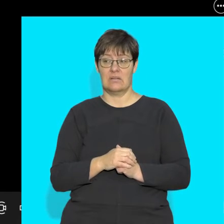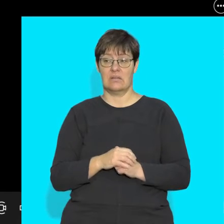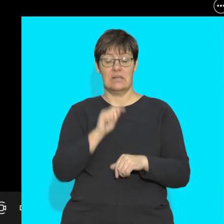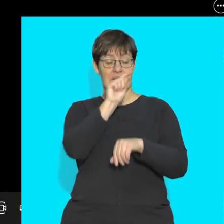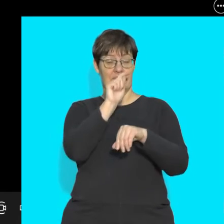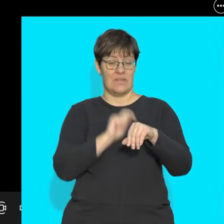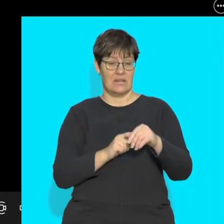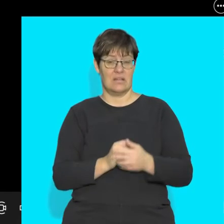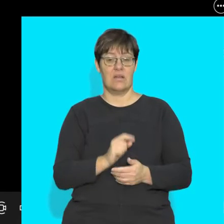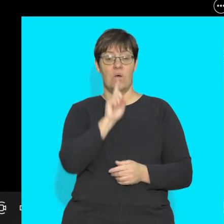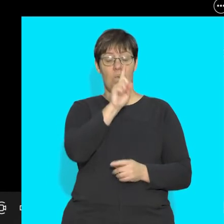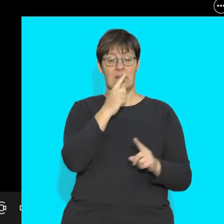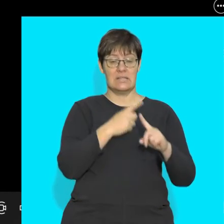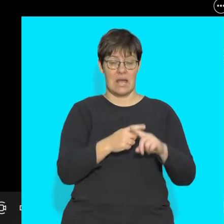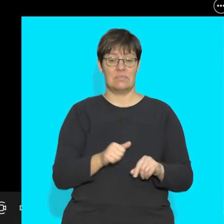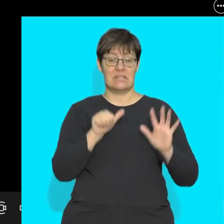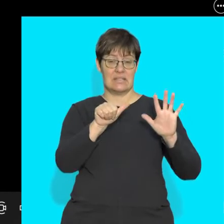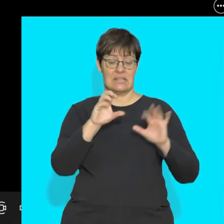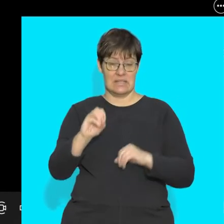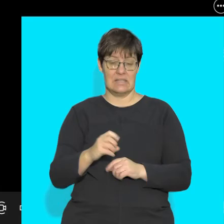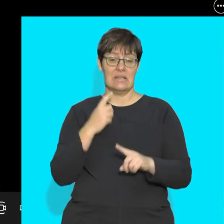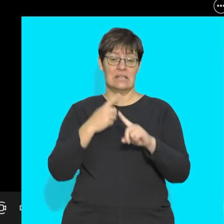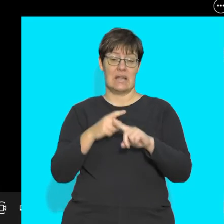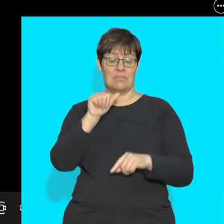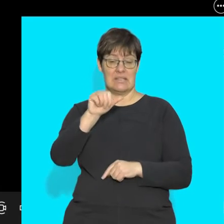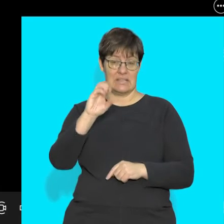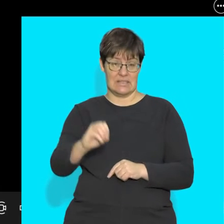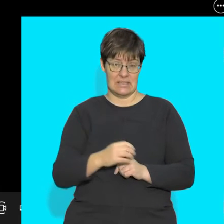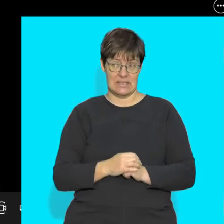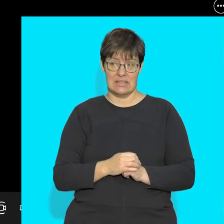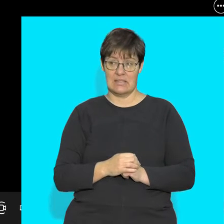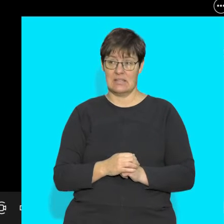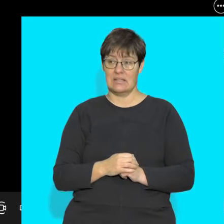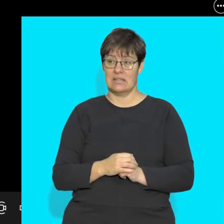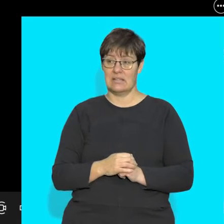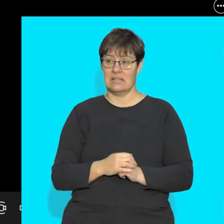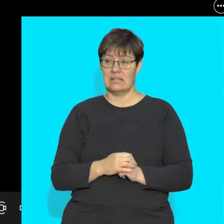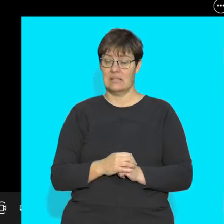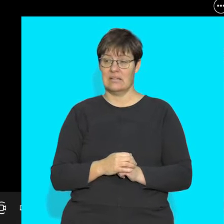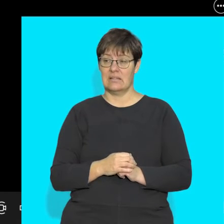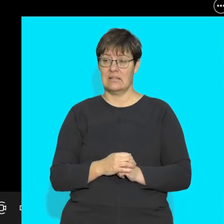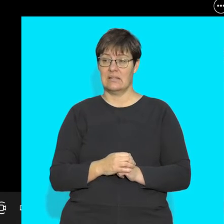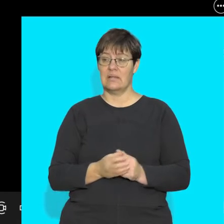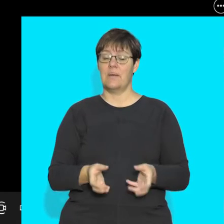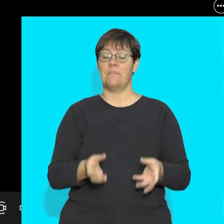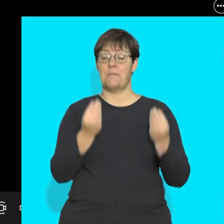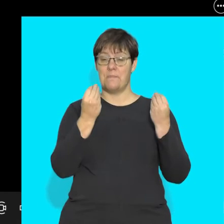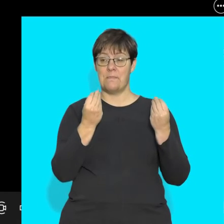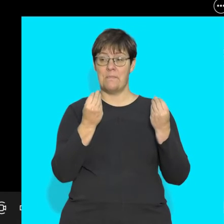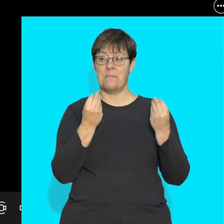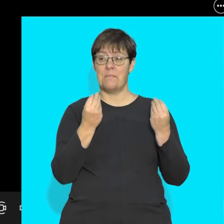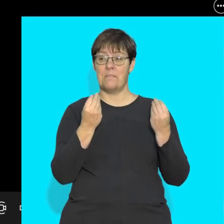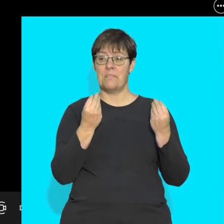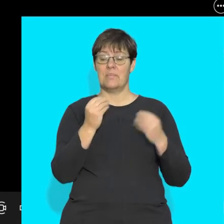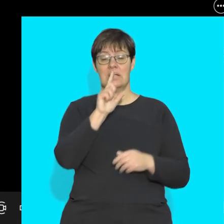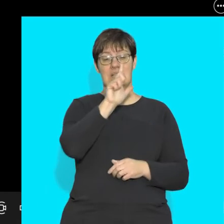divided by 1 times 60 times 60, whoopsie, not 600, that would be terrible,